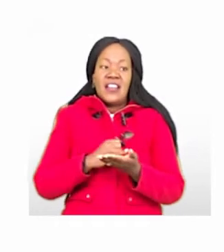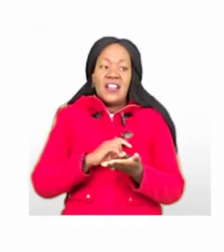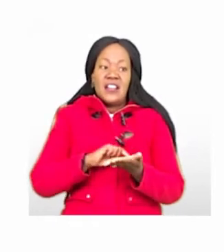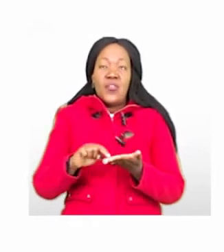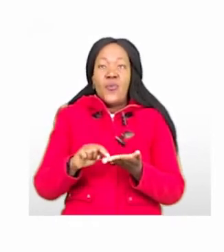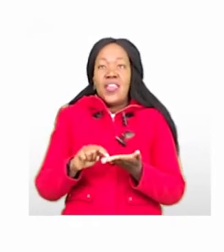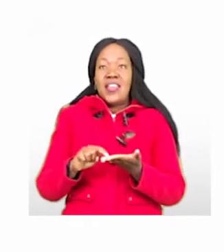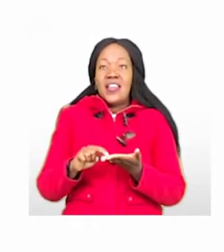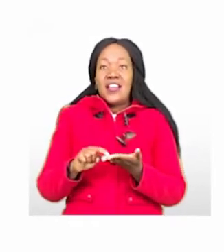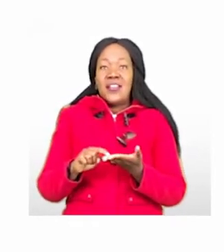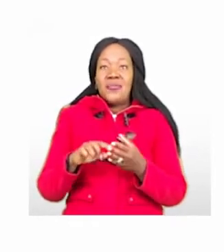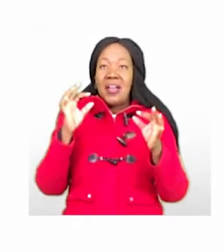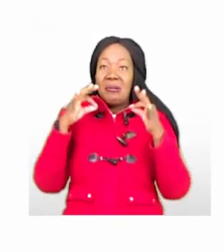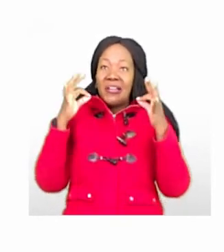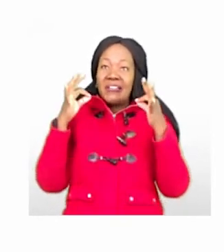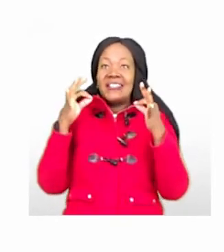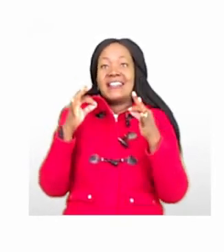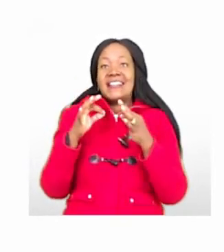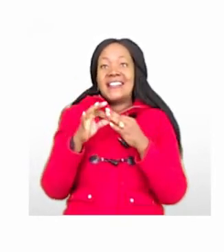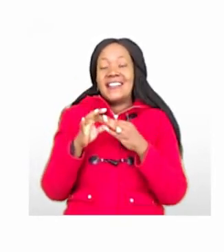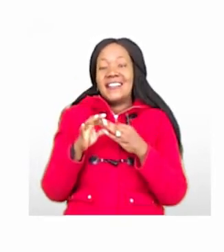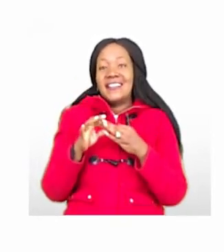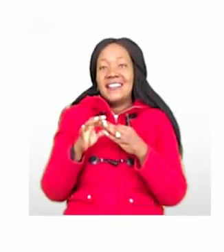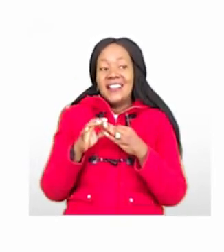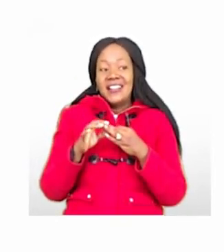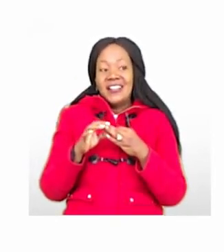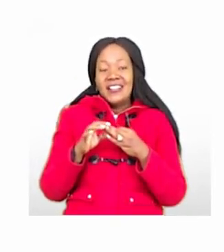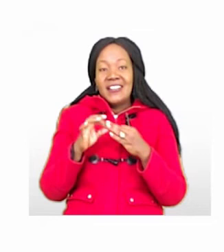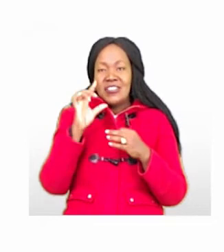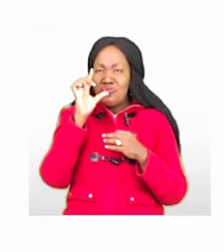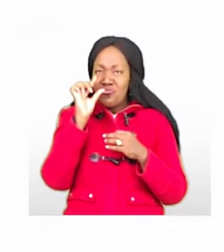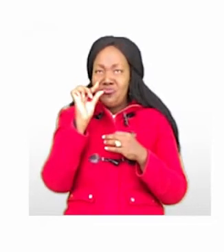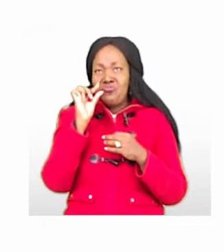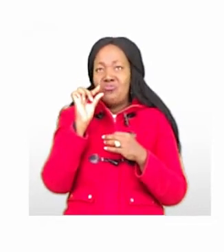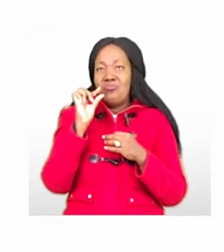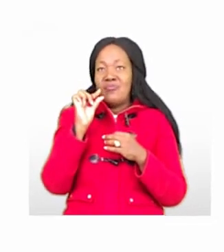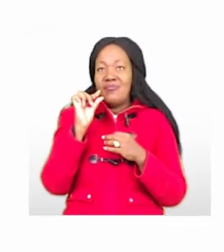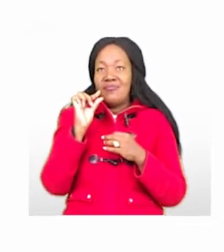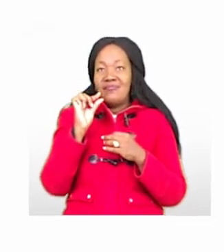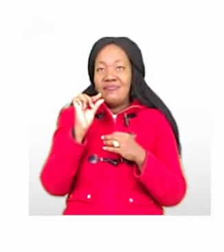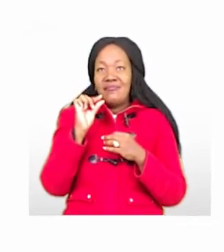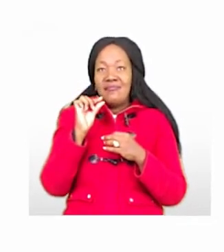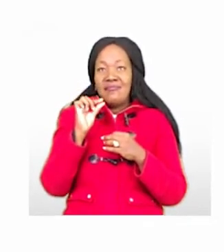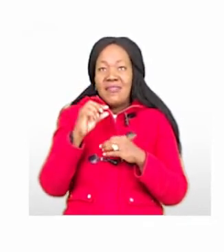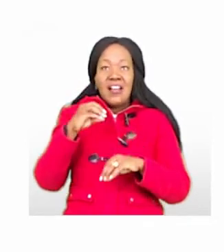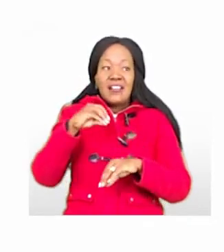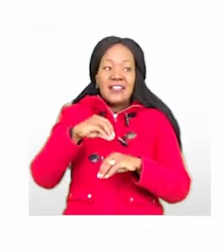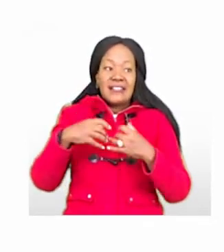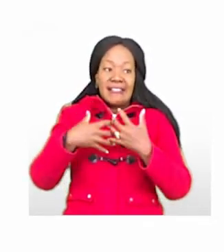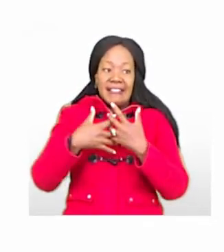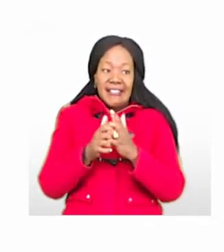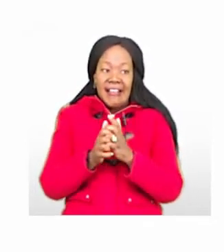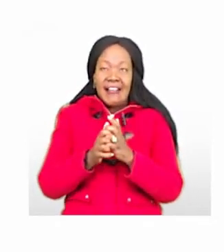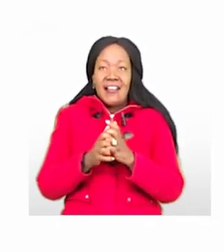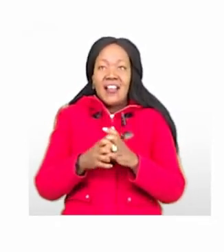short song for you to remind us about the days of the week. Sunday,